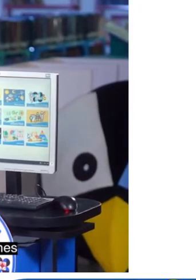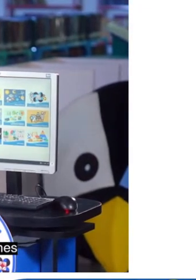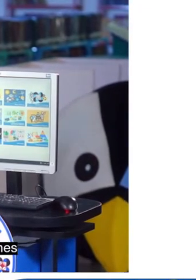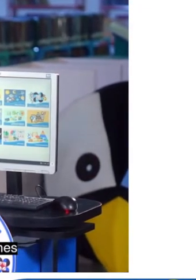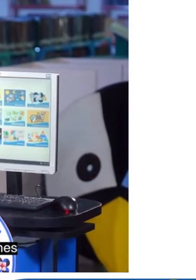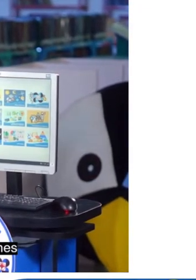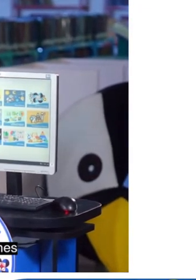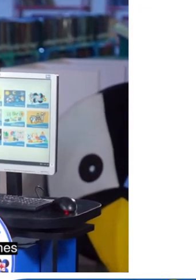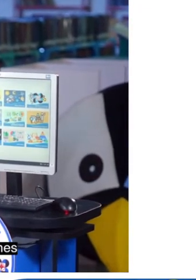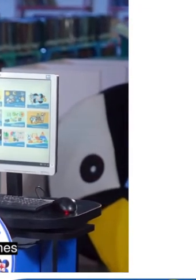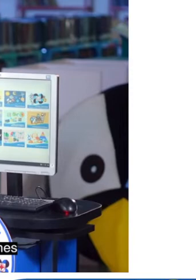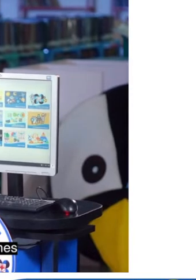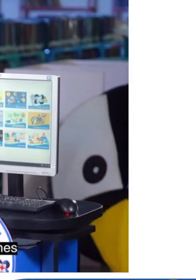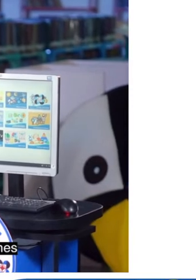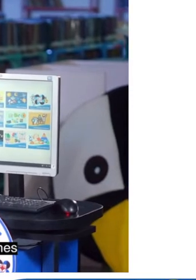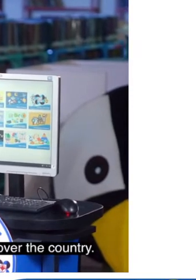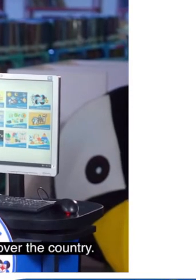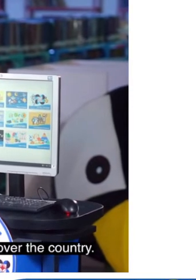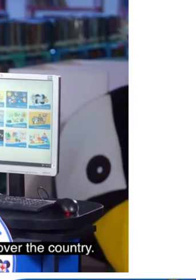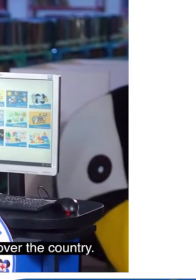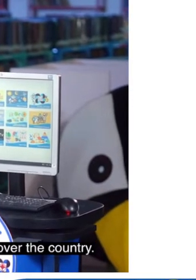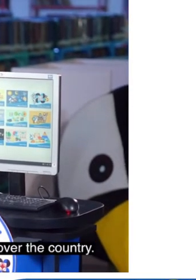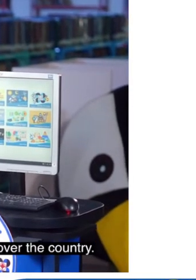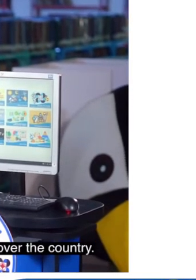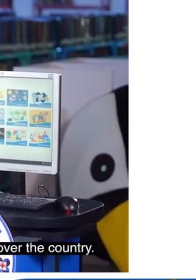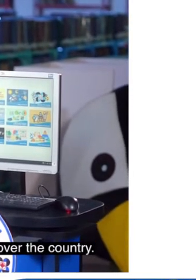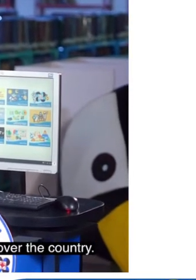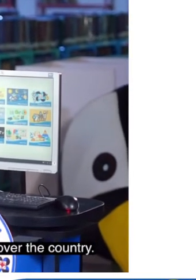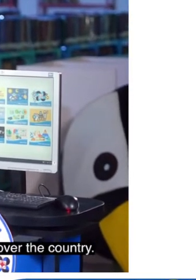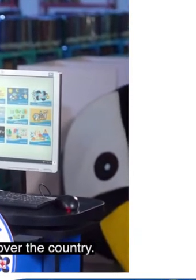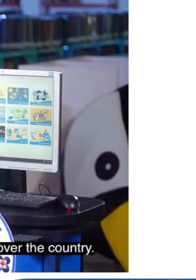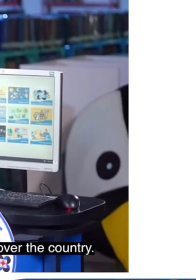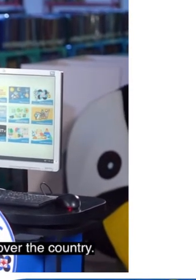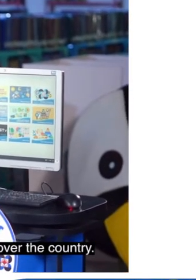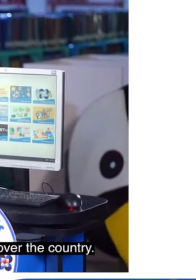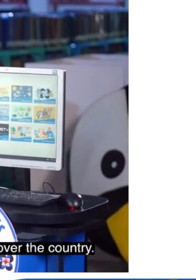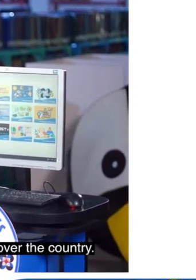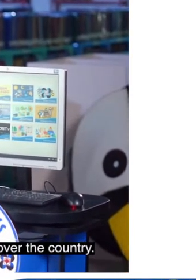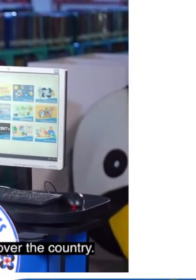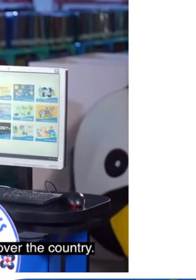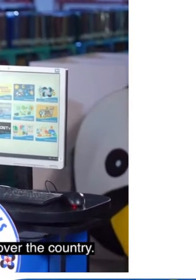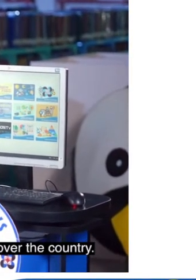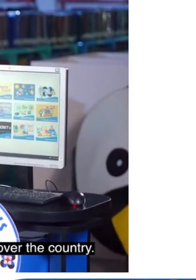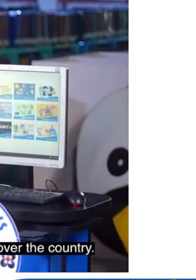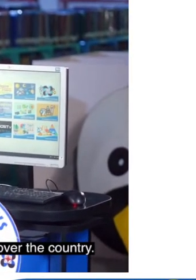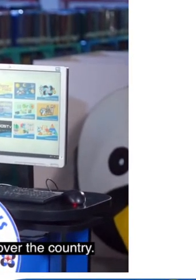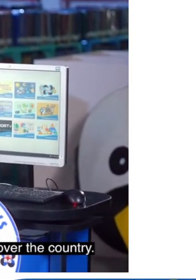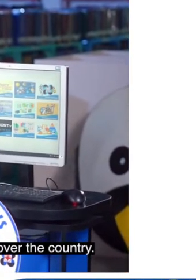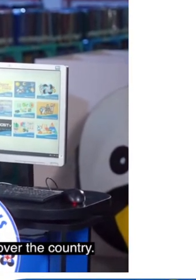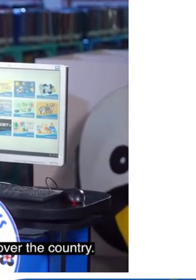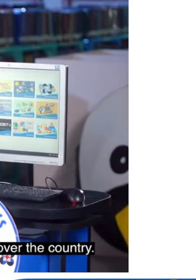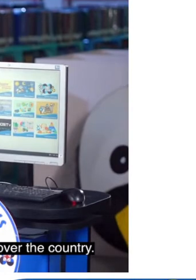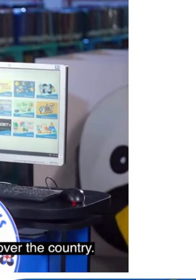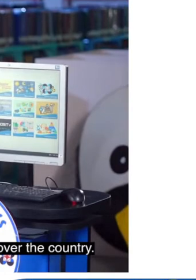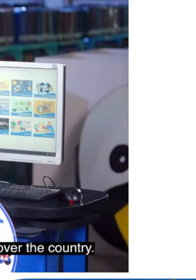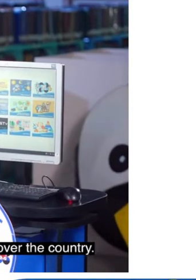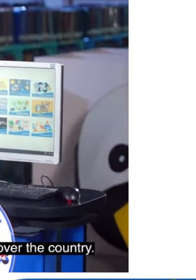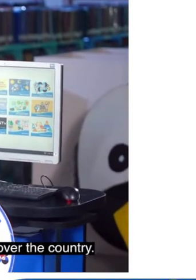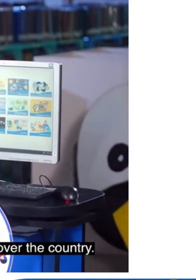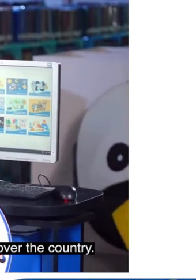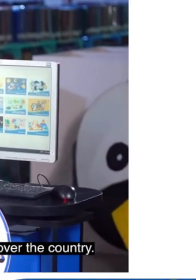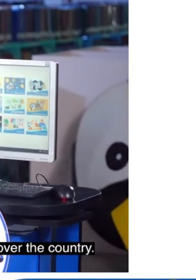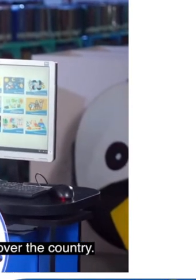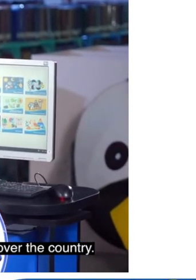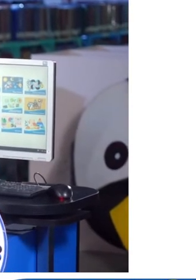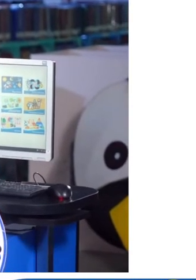S&T Digital Library in the Philippines, bringing science, technology, and innovation resources to learners all over